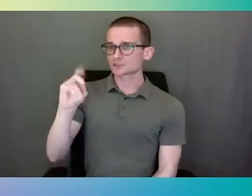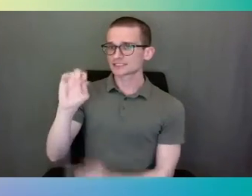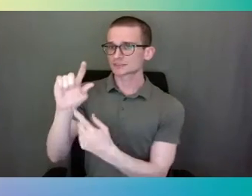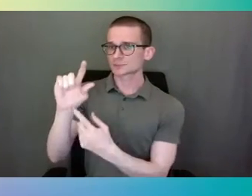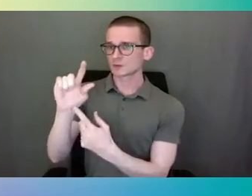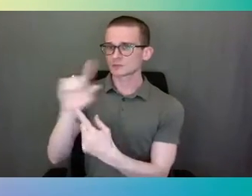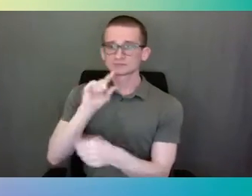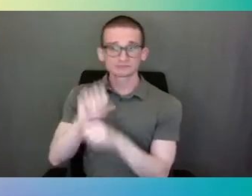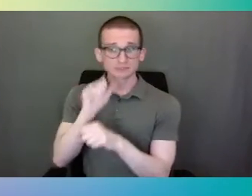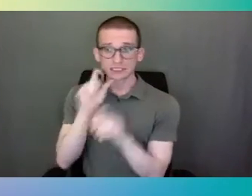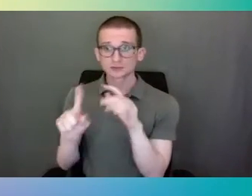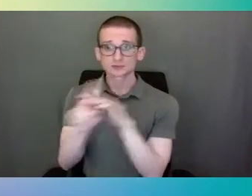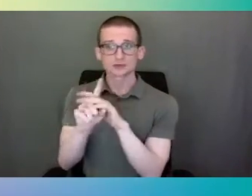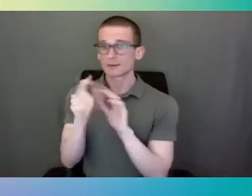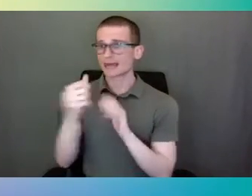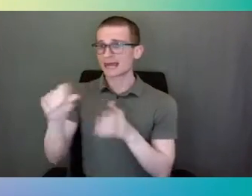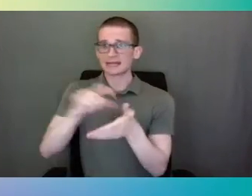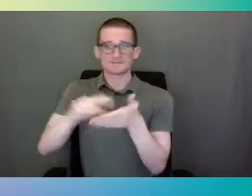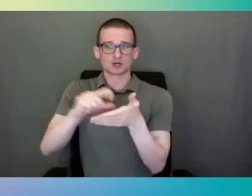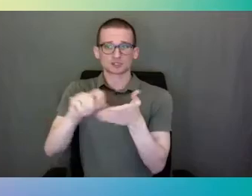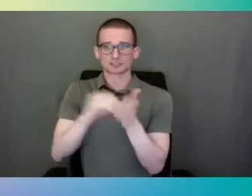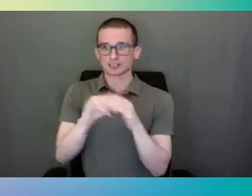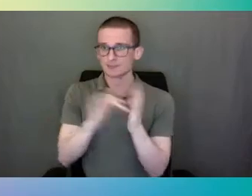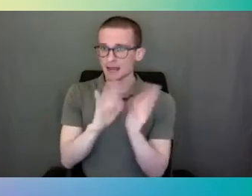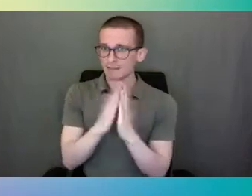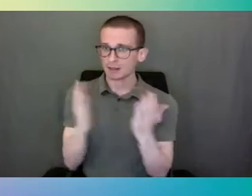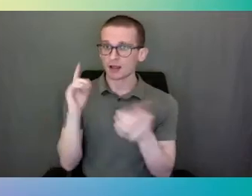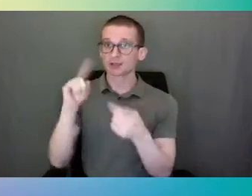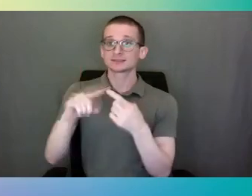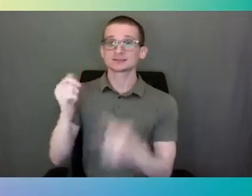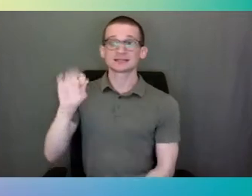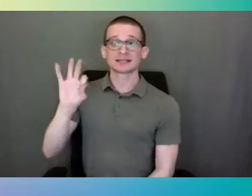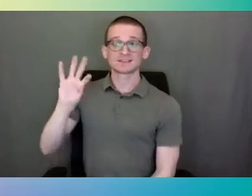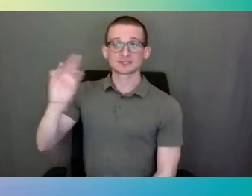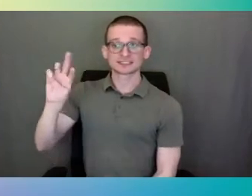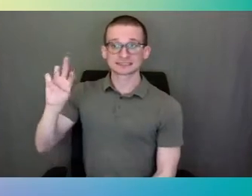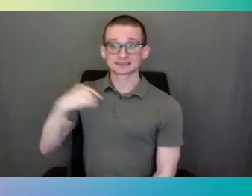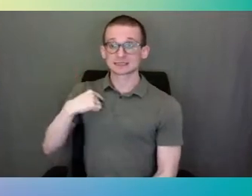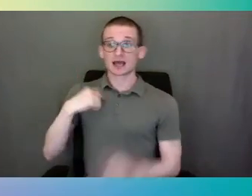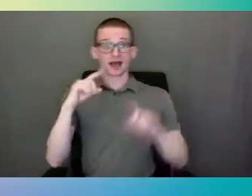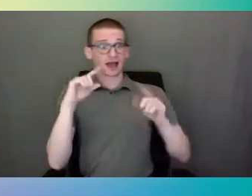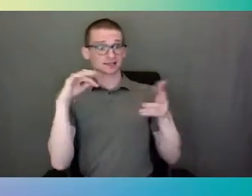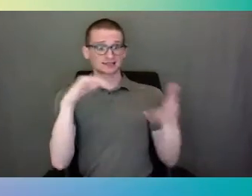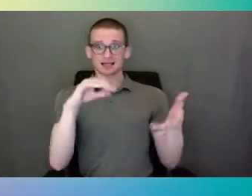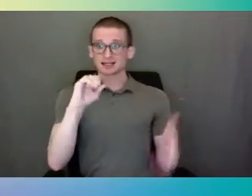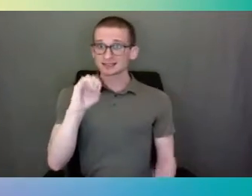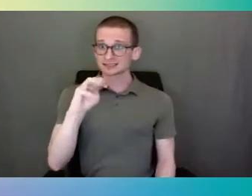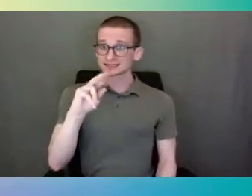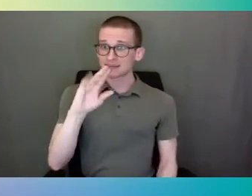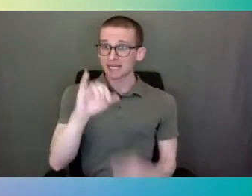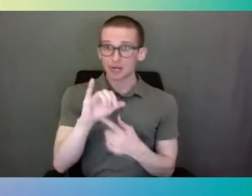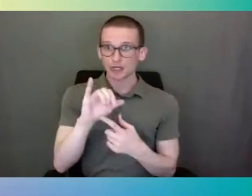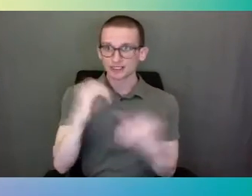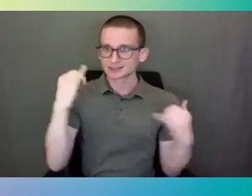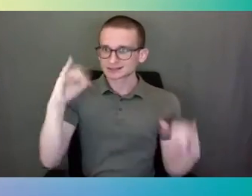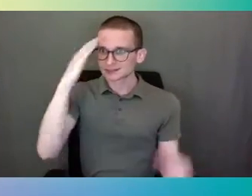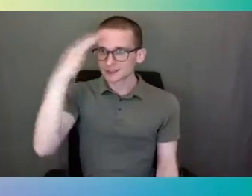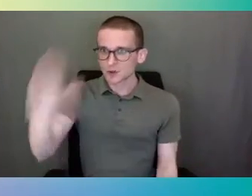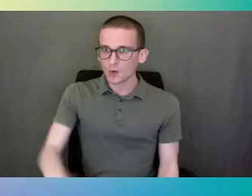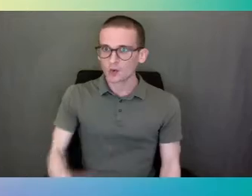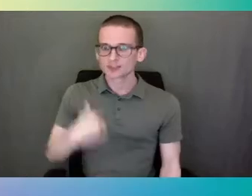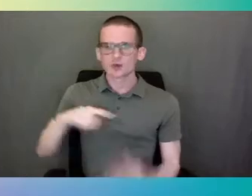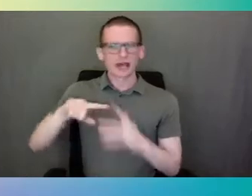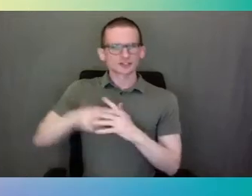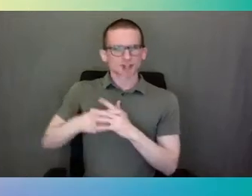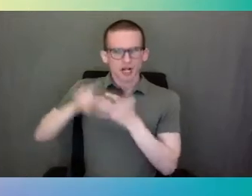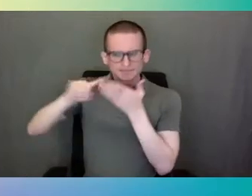until 1946. I mean, I went to seminary and I didn't know this. So I started to dig and dig and dig. And by